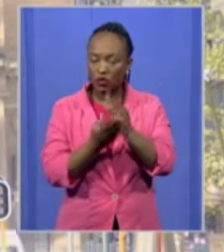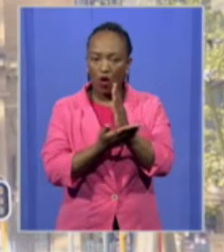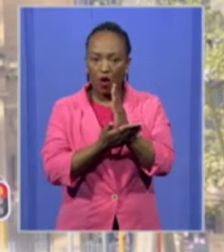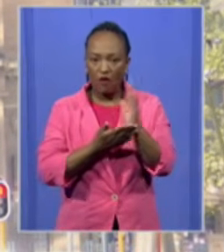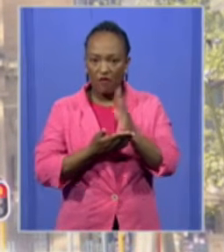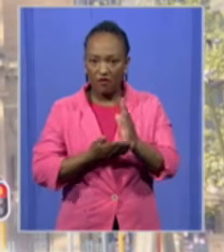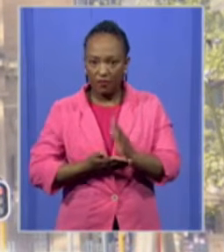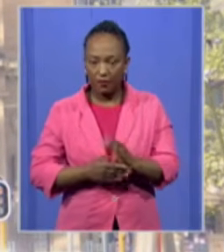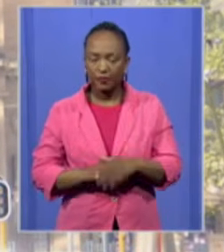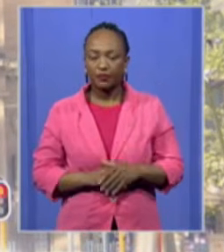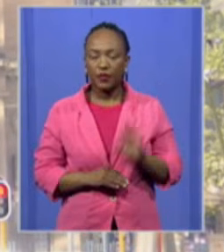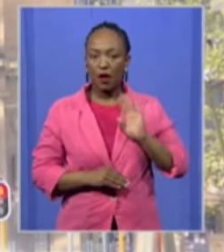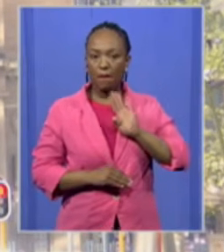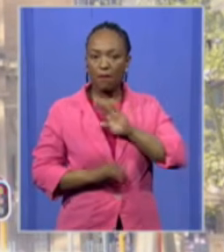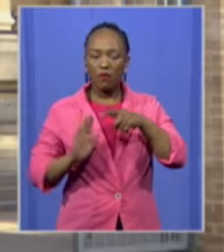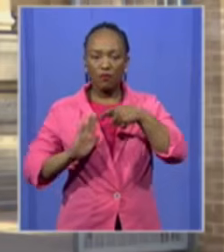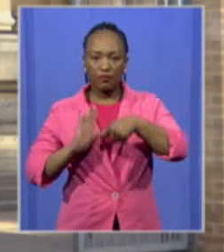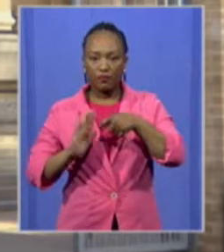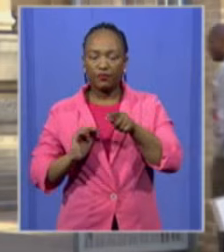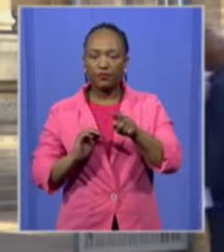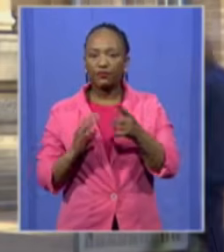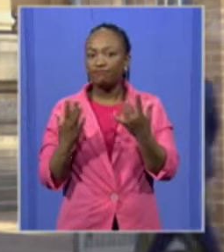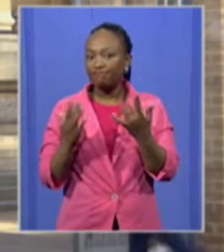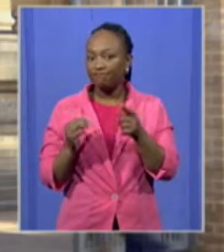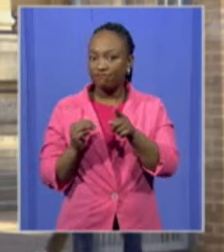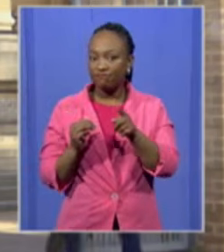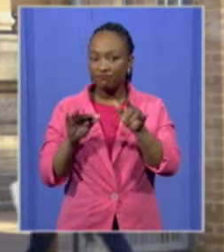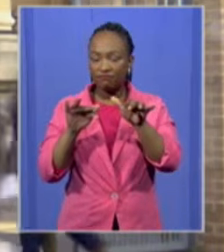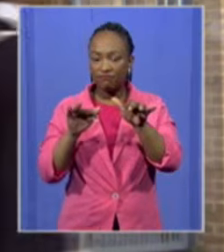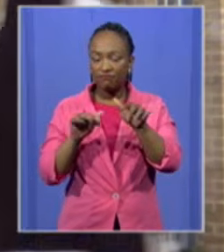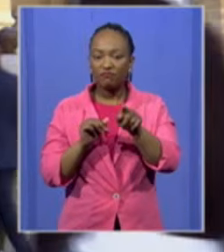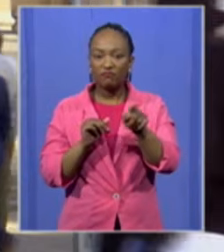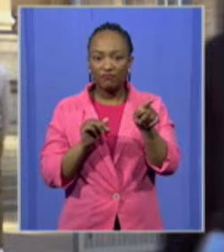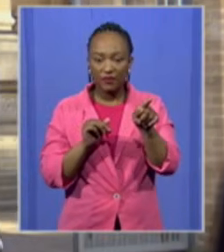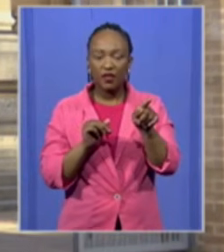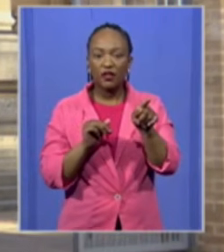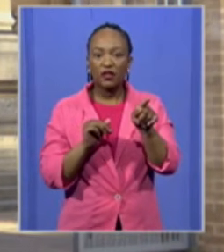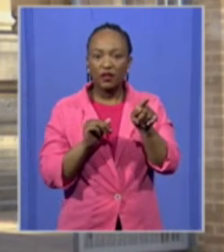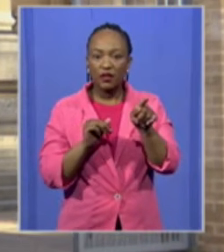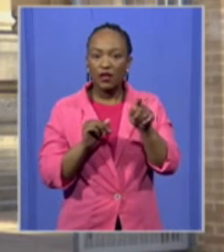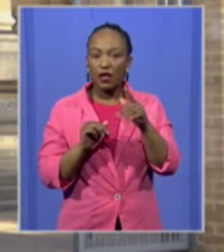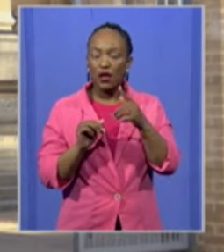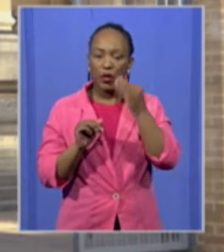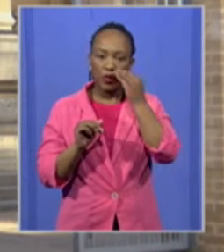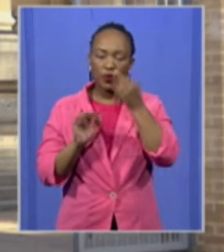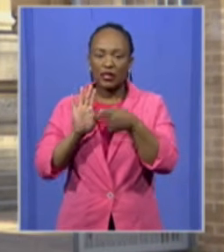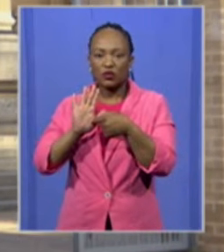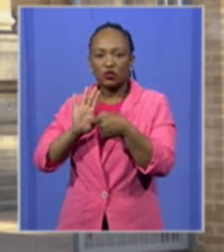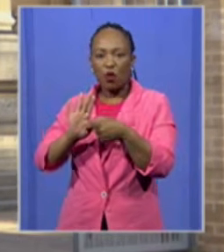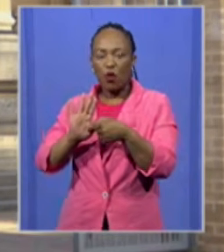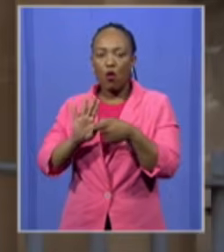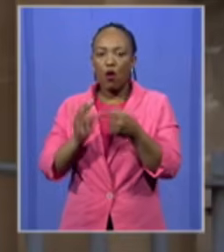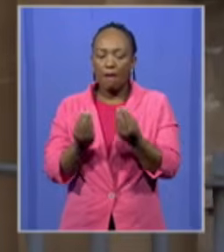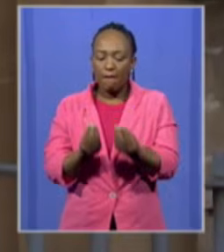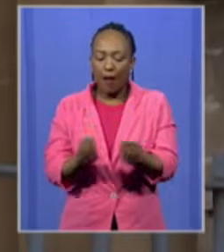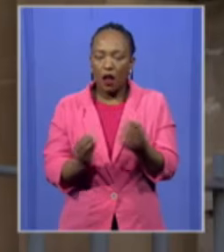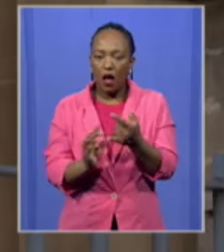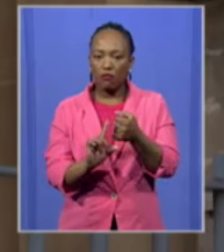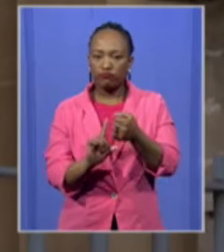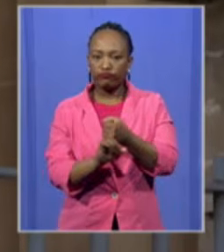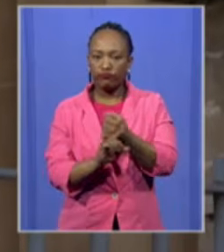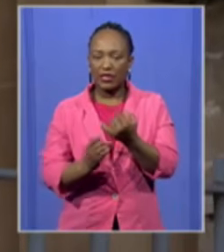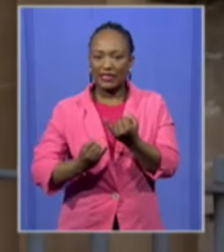Boto ya difilimi le dipatlisiso e kgahlano le batho ba manehang ditaba tse bontshang tlhekefetso ya bana ka